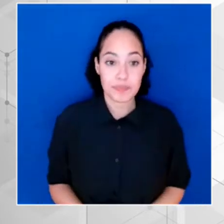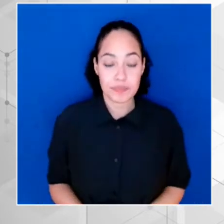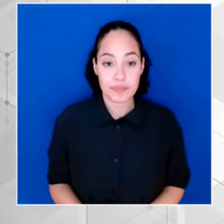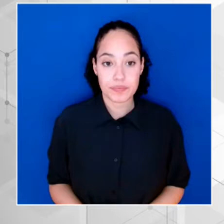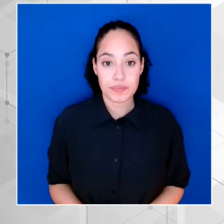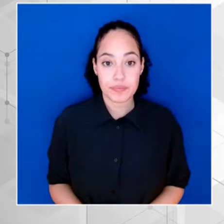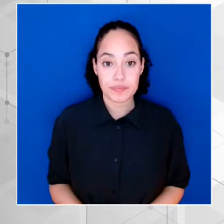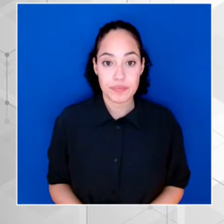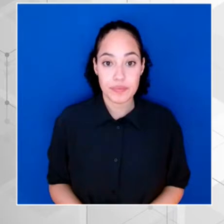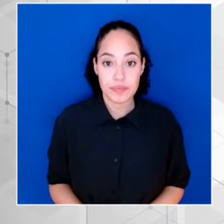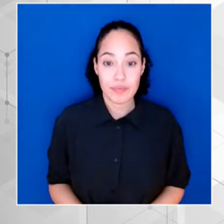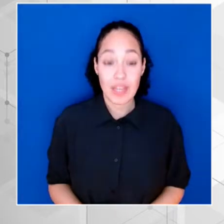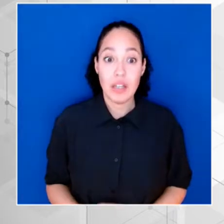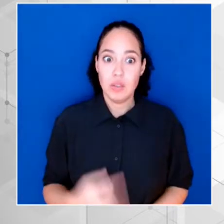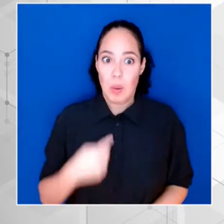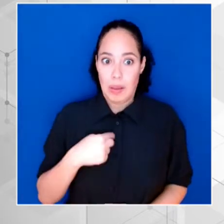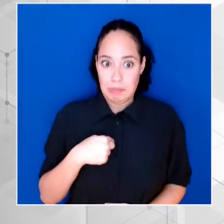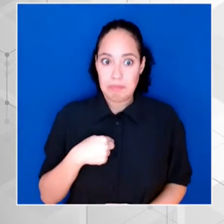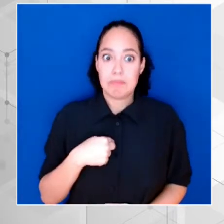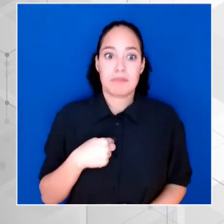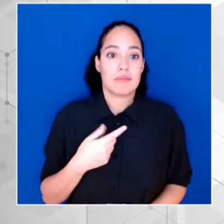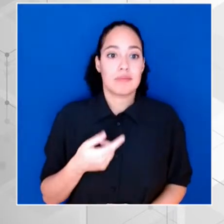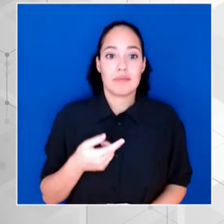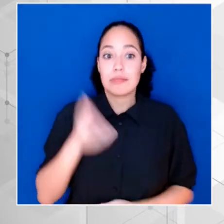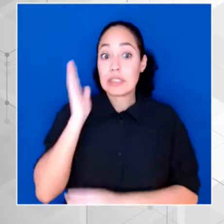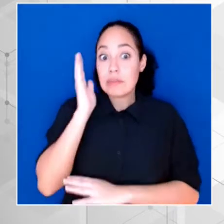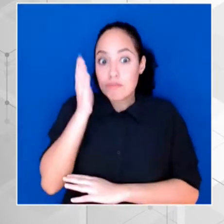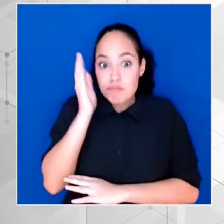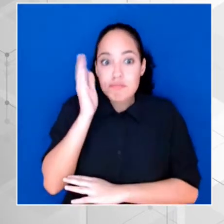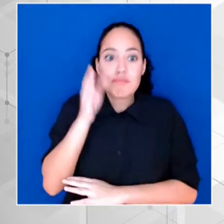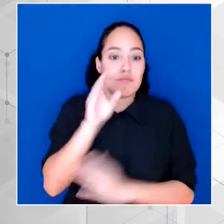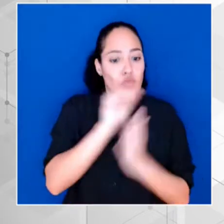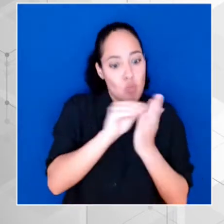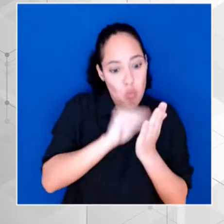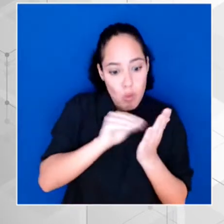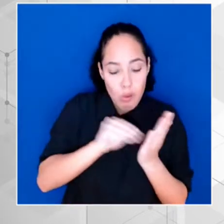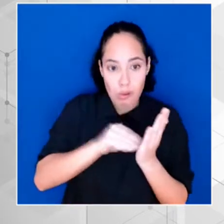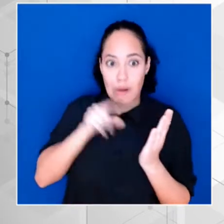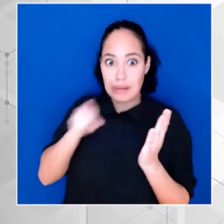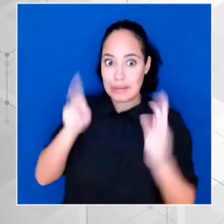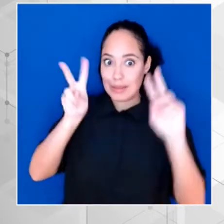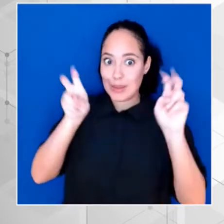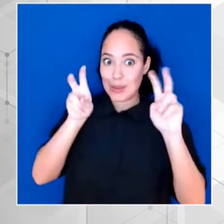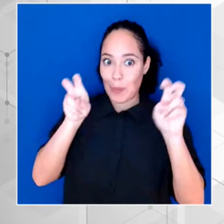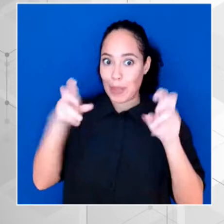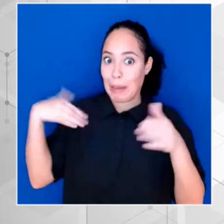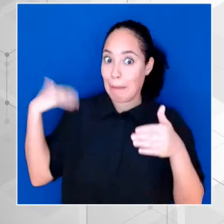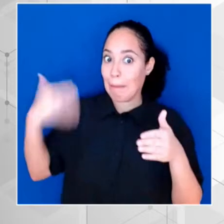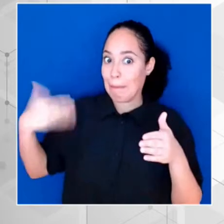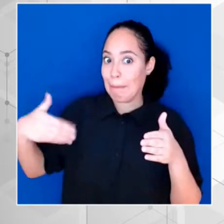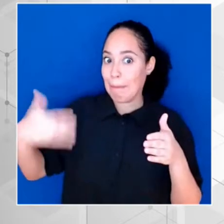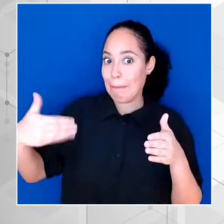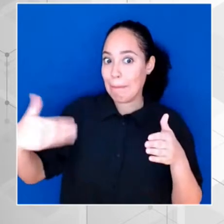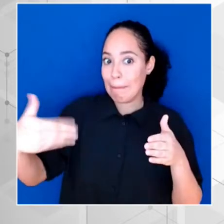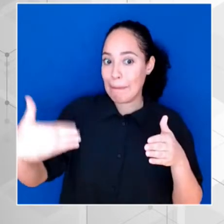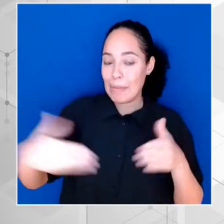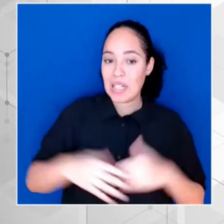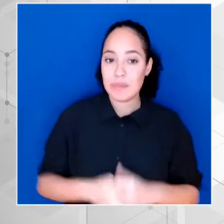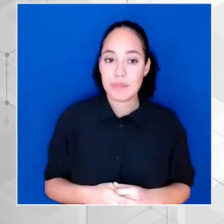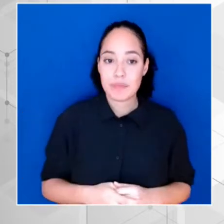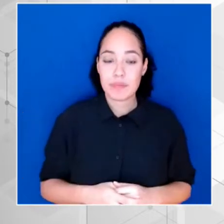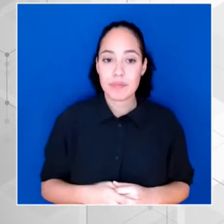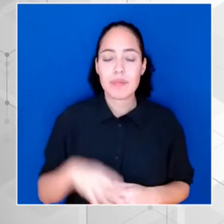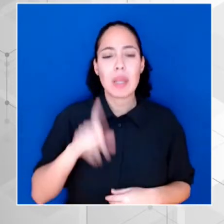an area that I've spent time writing or speaking about previously, I took a bit of a step back with this session when I wanted to talk a bit broadly about hidden